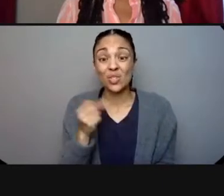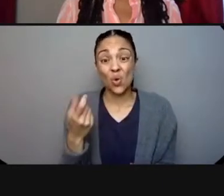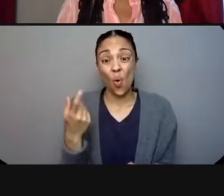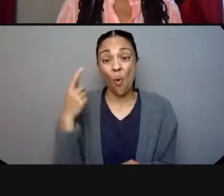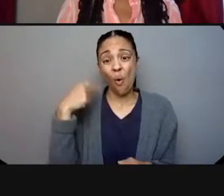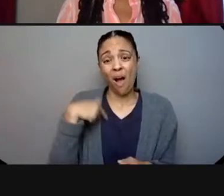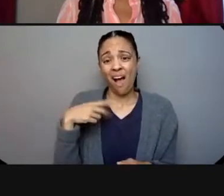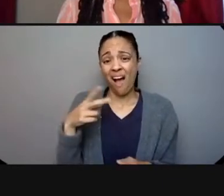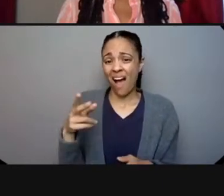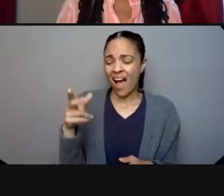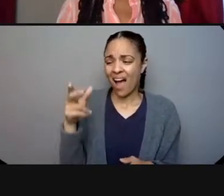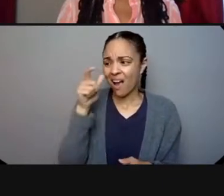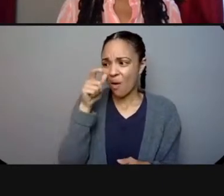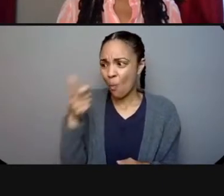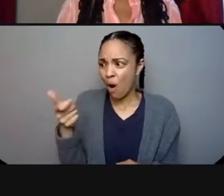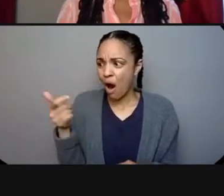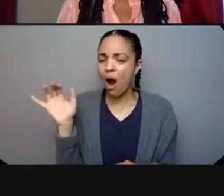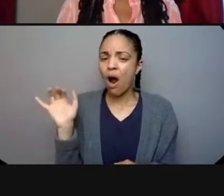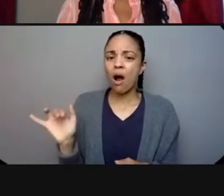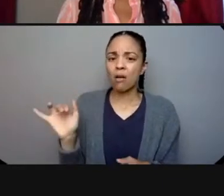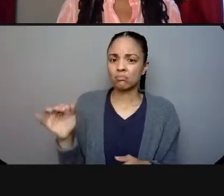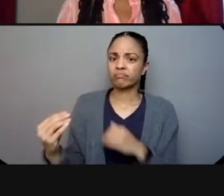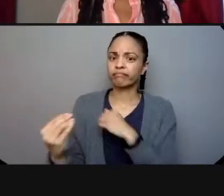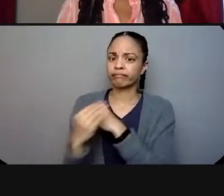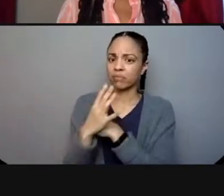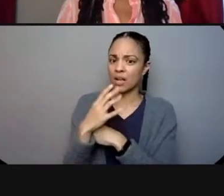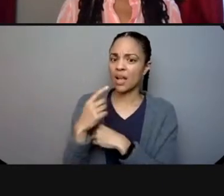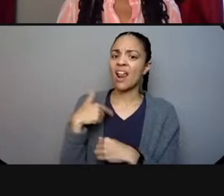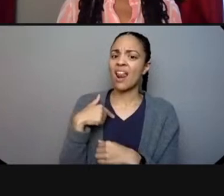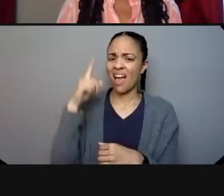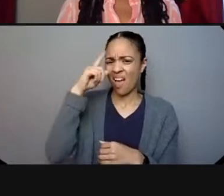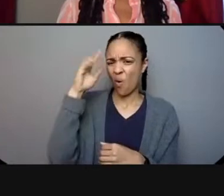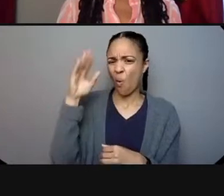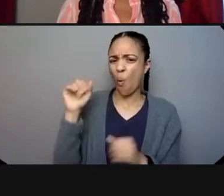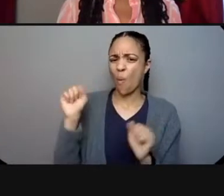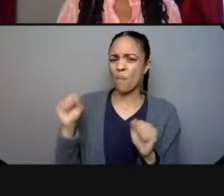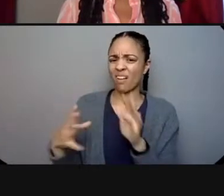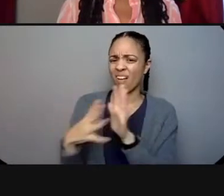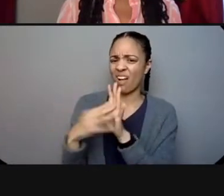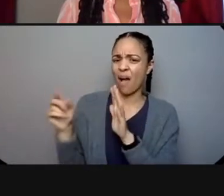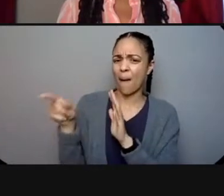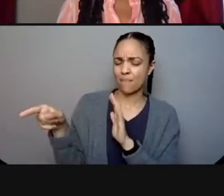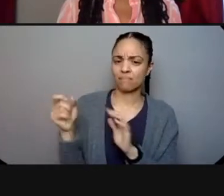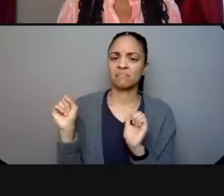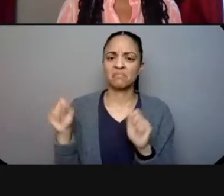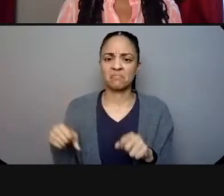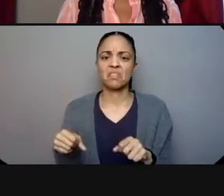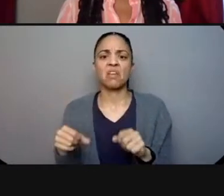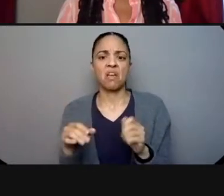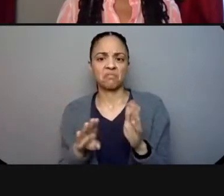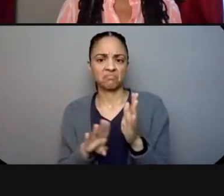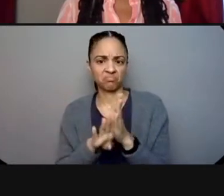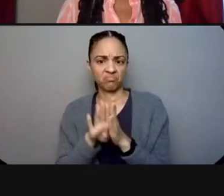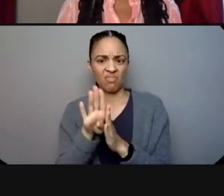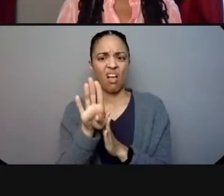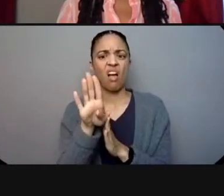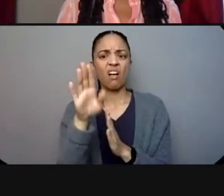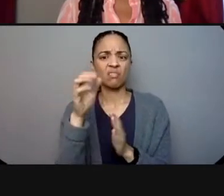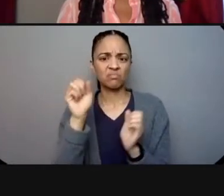that for the people, men and women that I'm mentoring. Hopefully Black, but